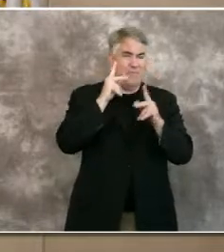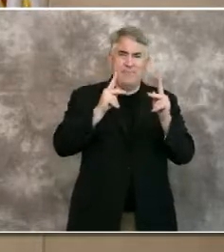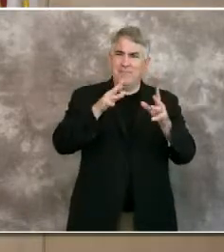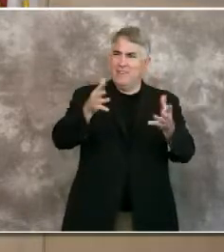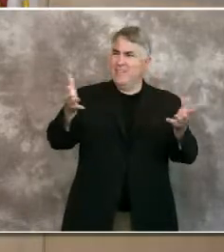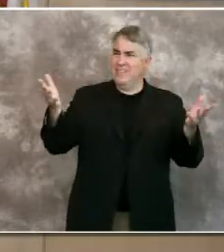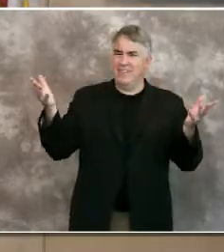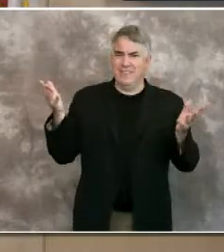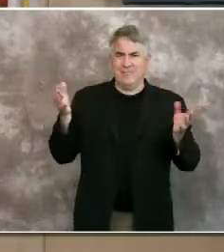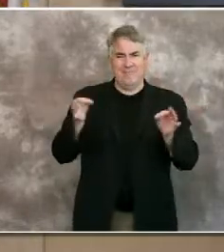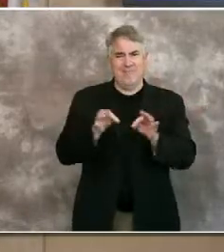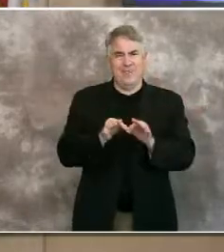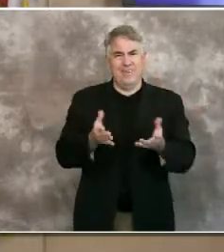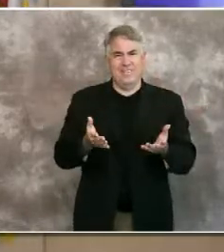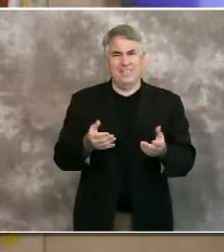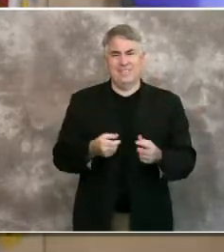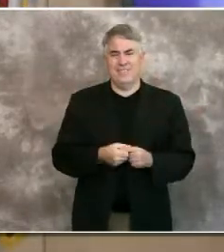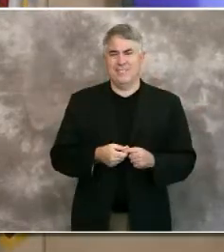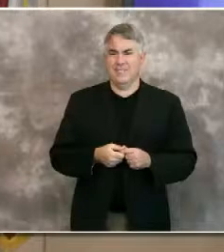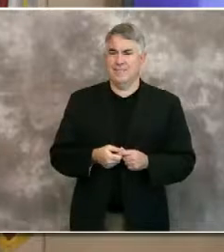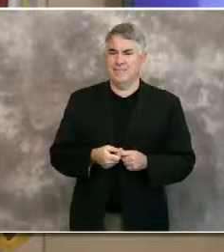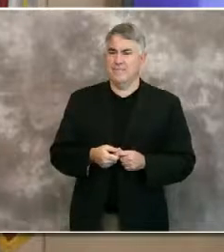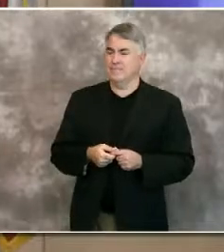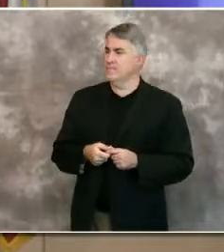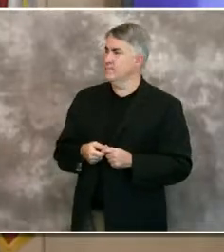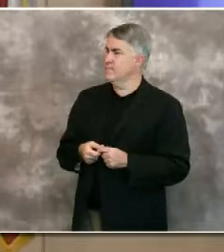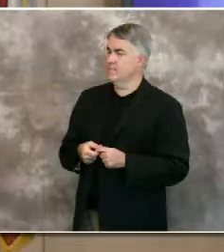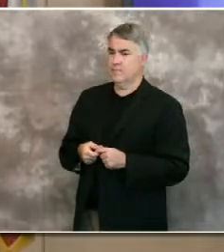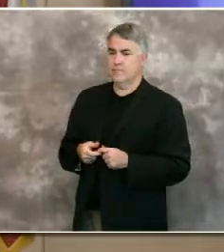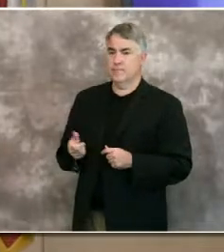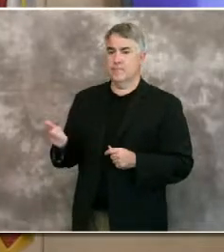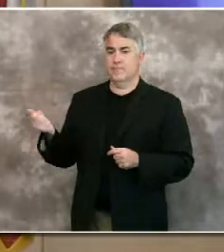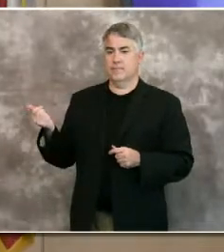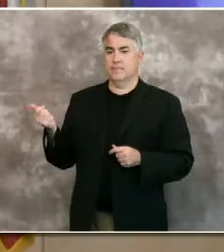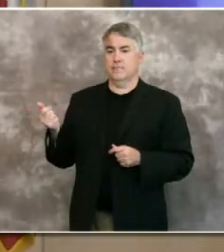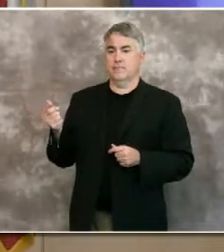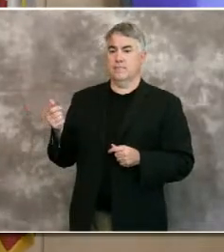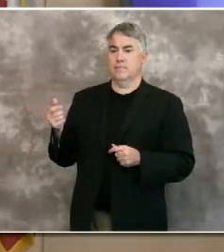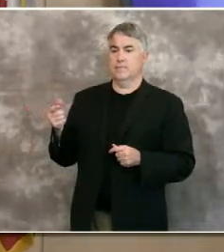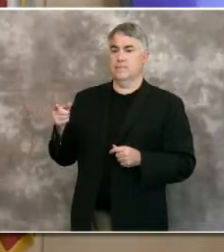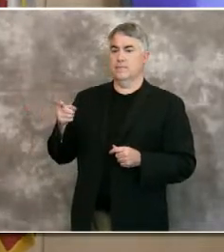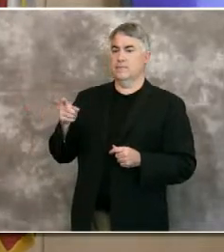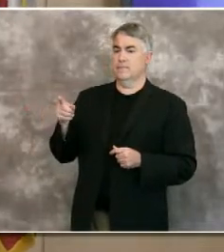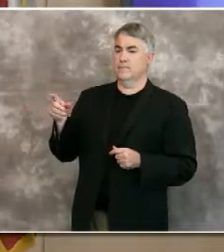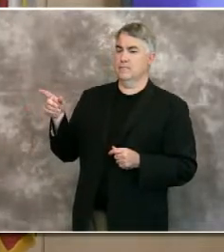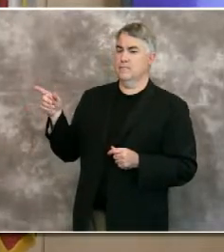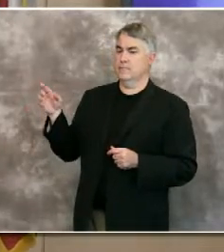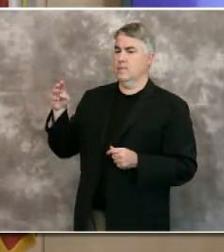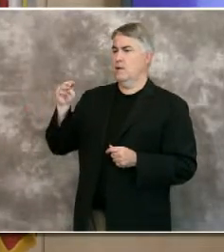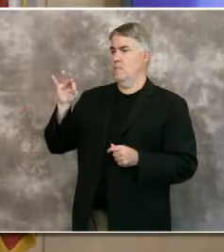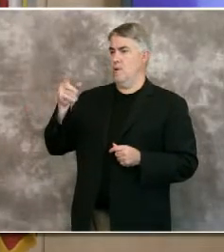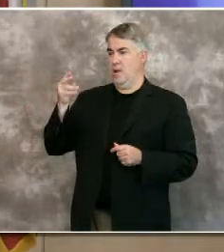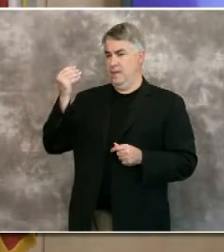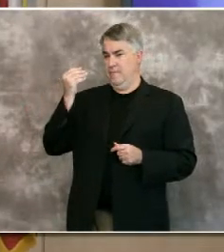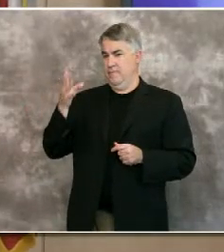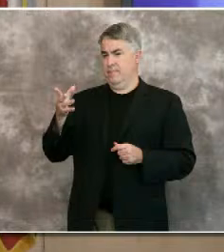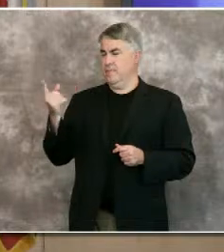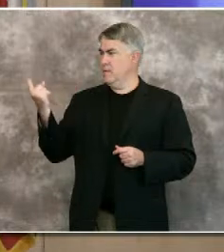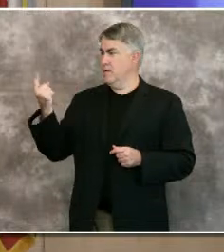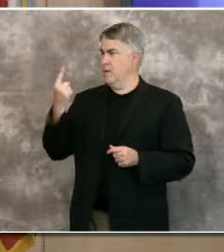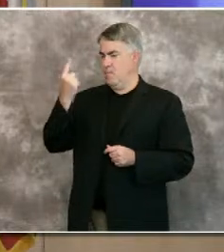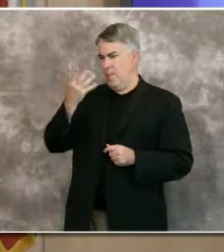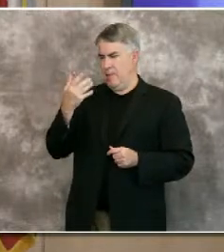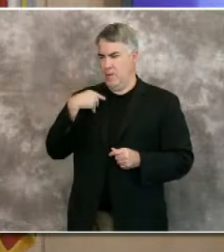Okay, and the questions. Morgan, I would just add one point to your first question, which is, as we